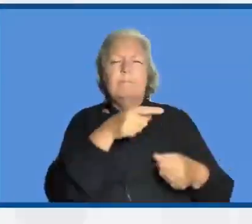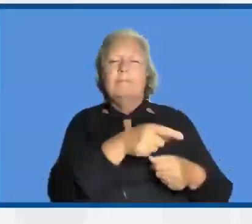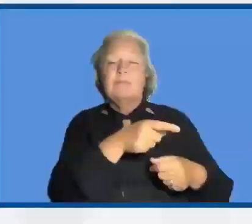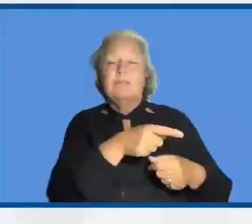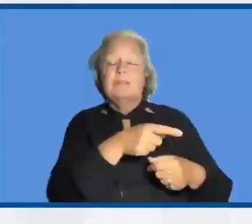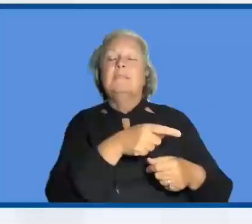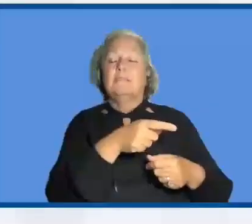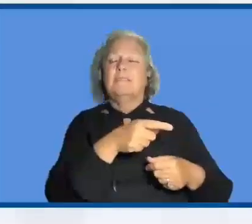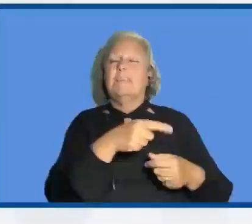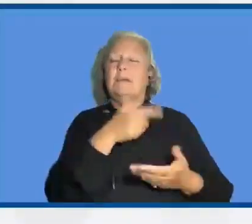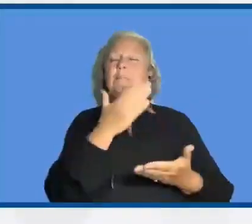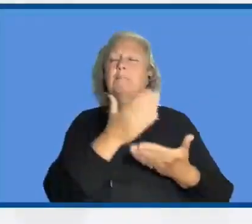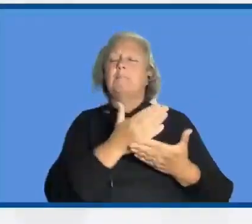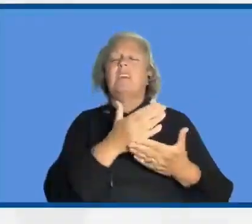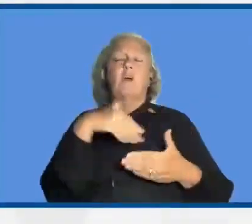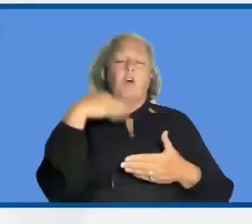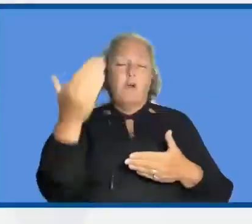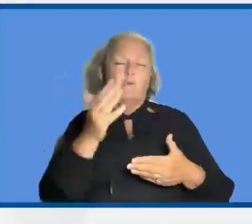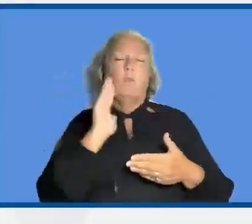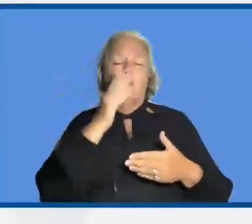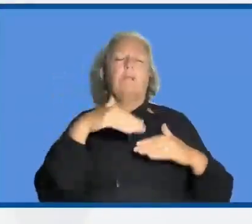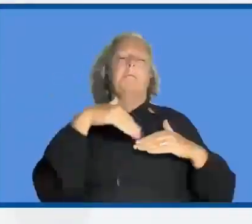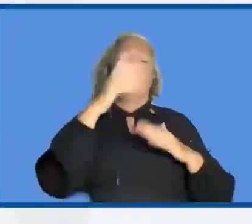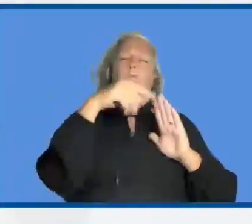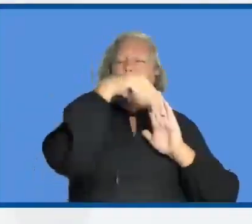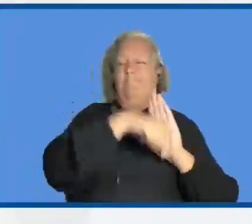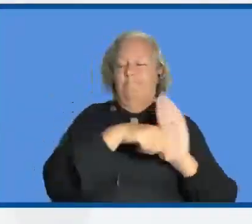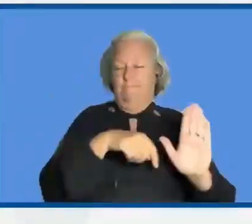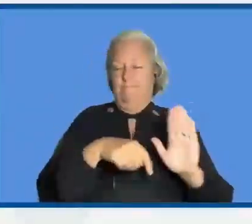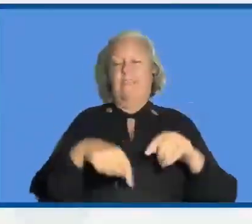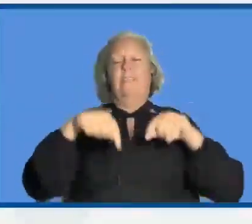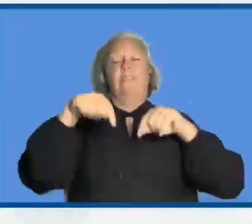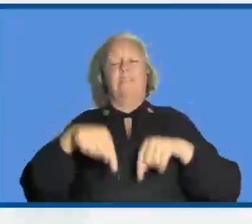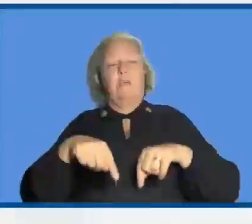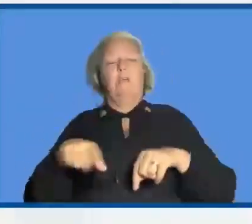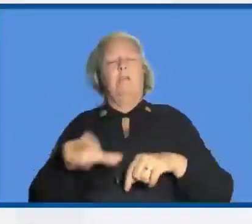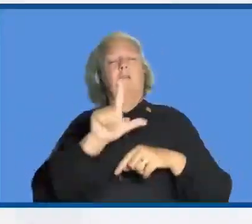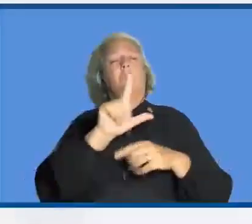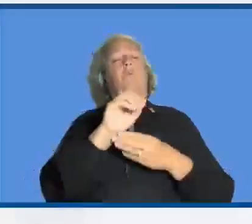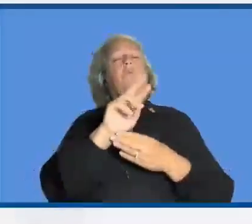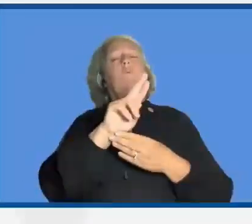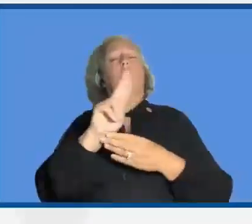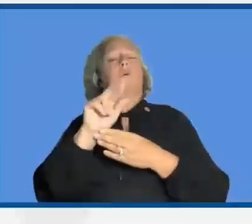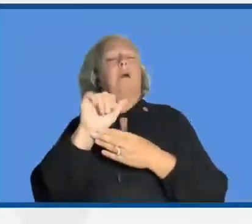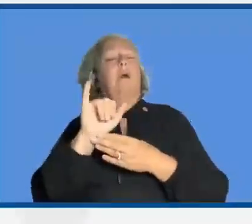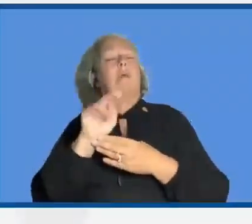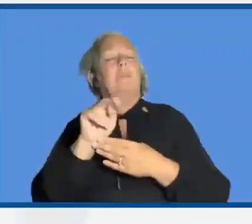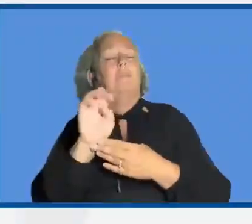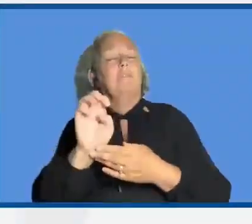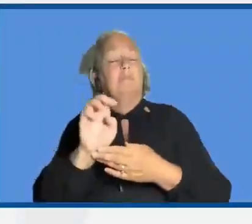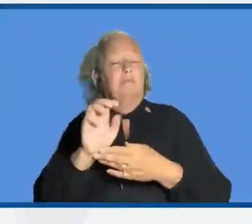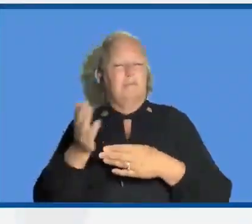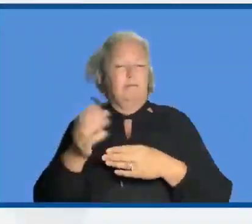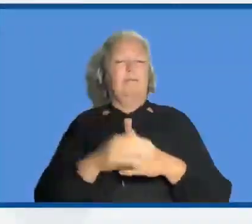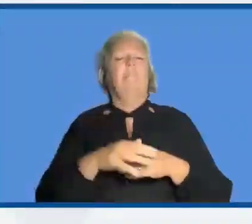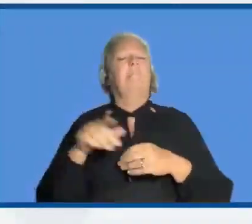useful approach. We're going to hear now from Lorena Terrazas. Dr. Nema ended our talking about